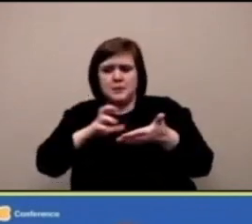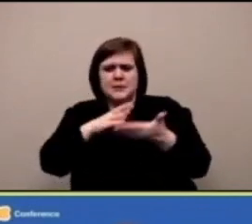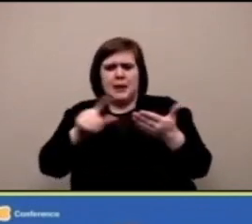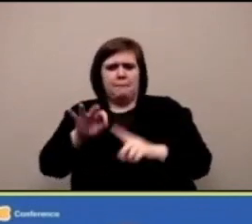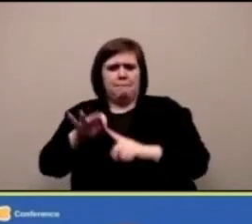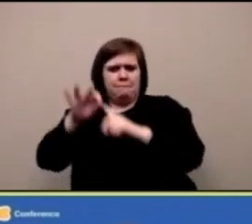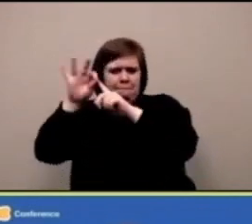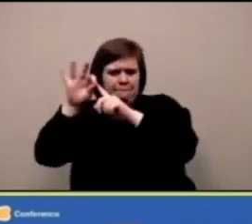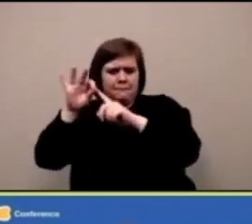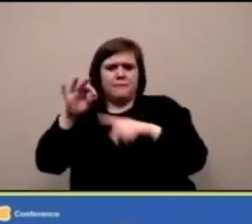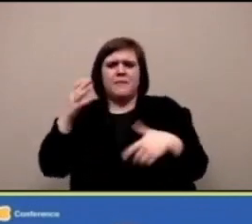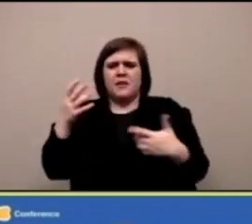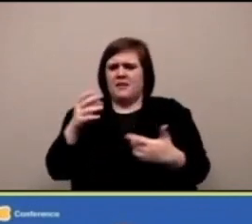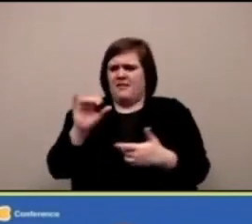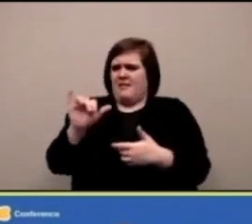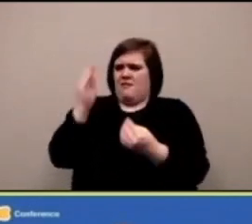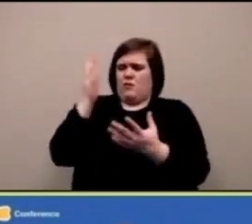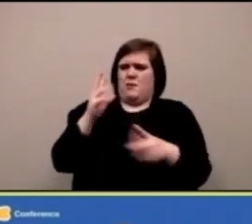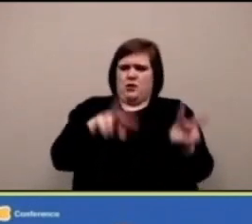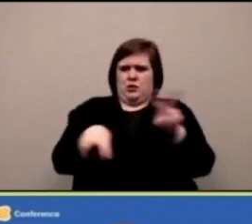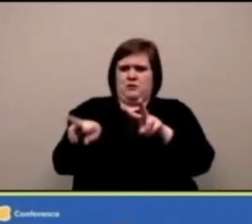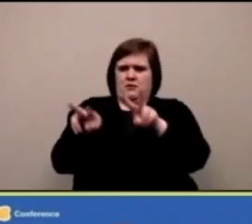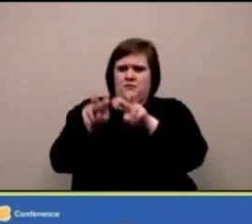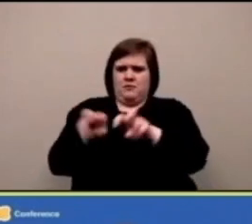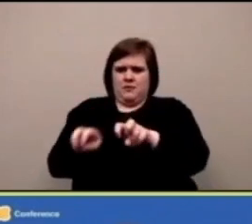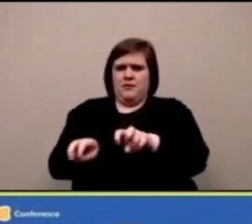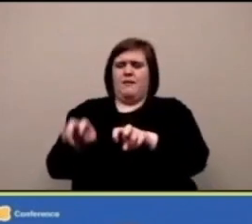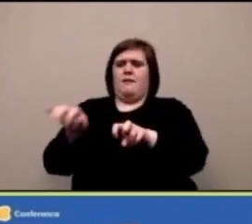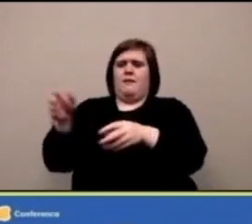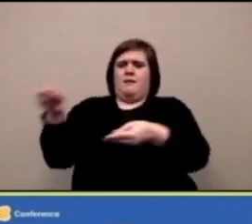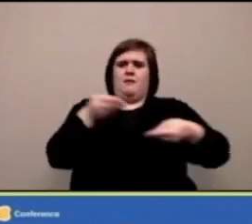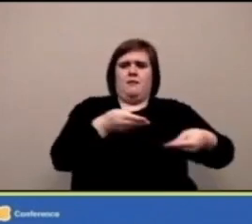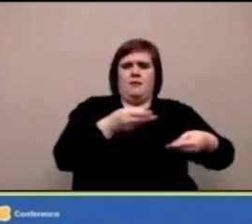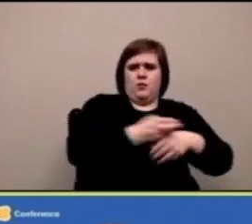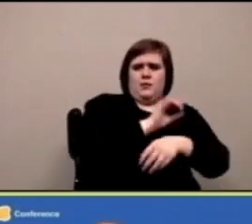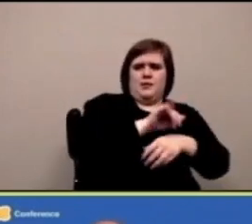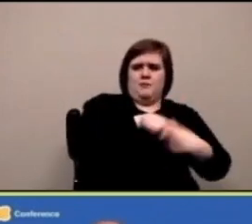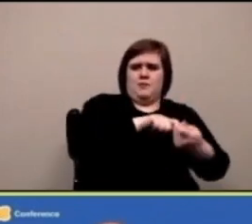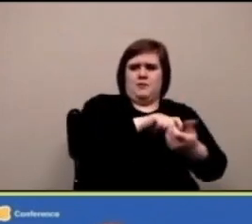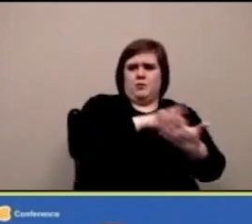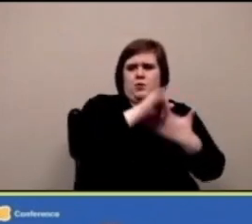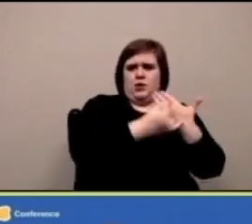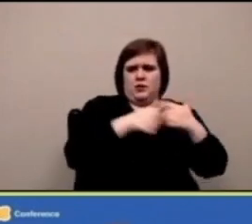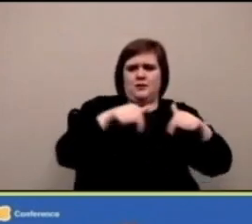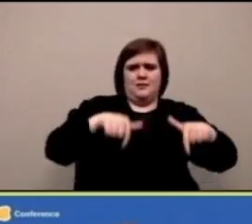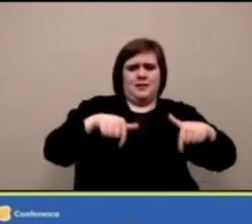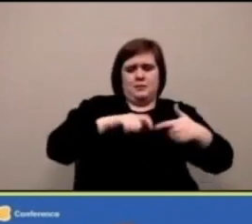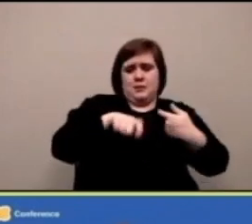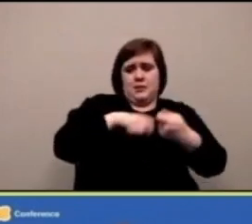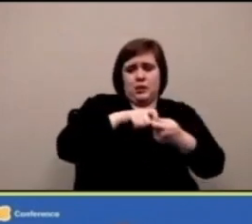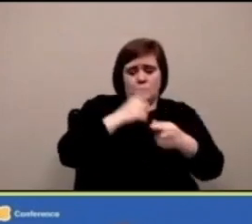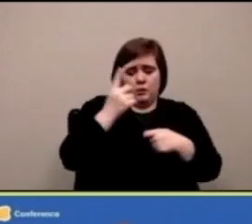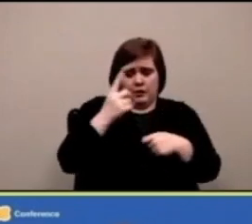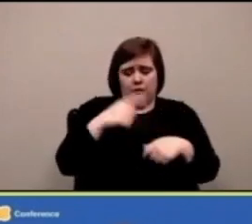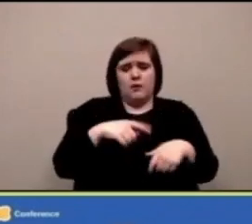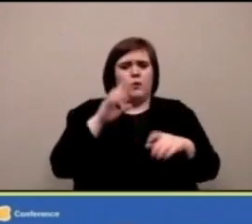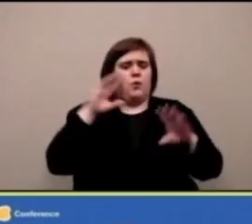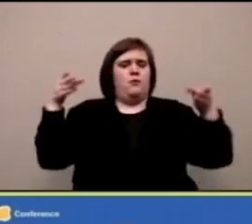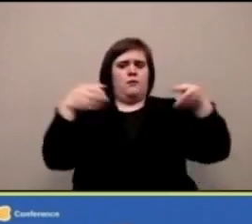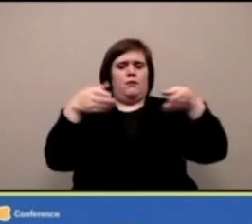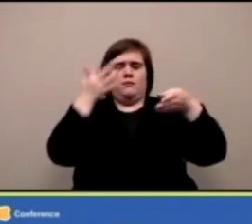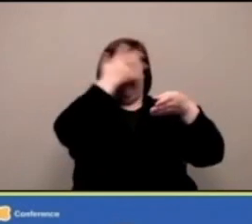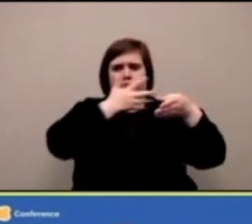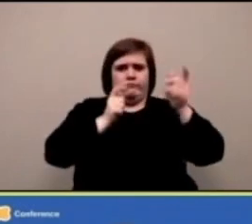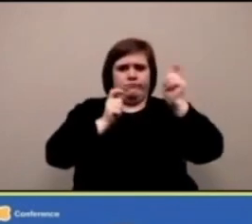And then how can we use that information to bring it back to a particular project? So for this particular one, we're going to focus on facial